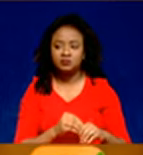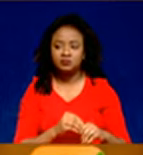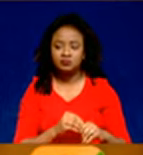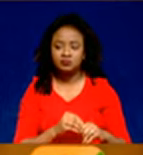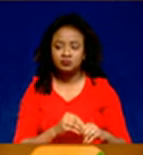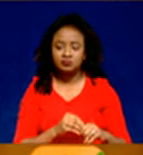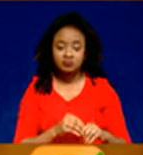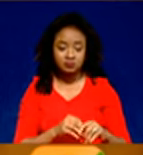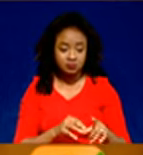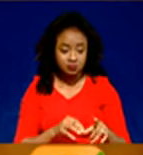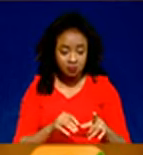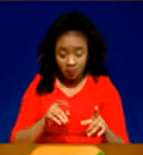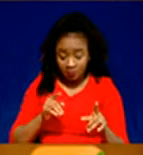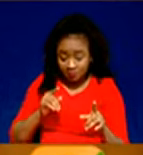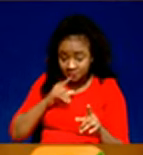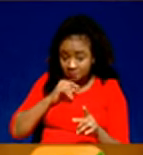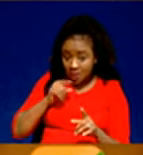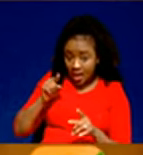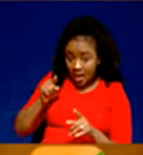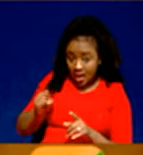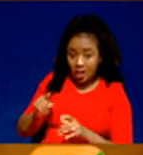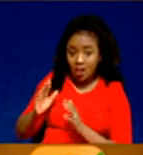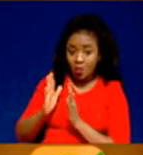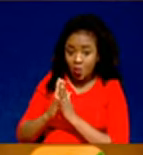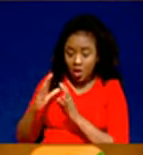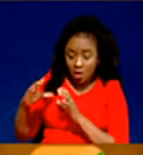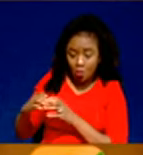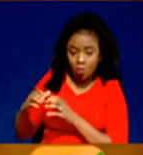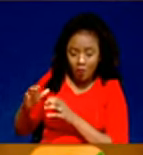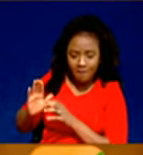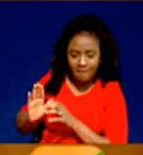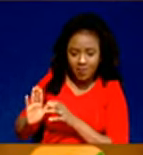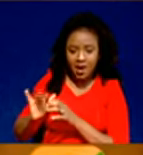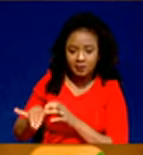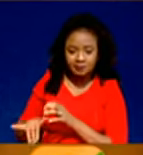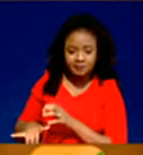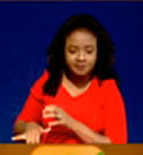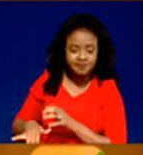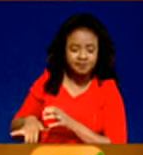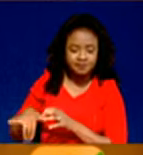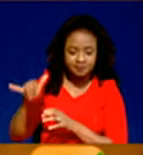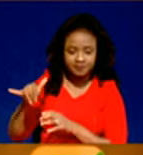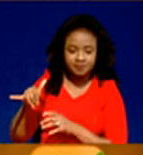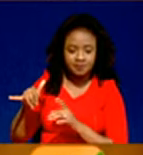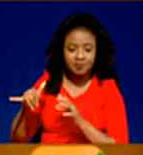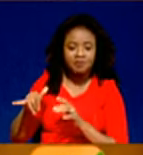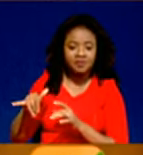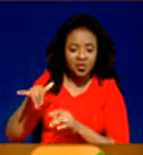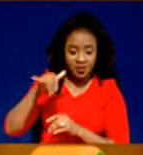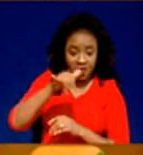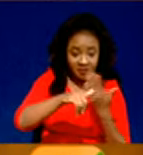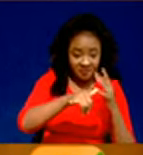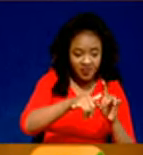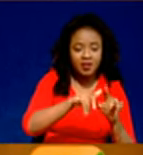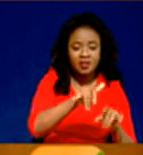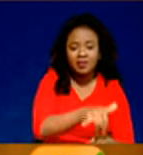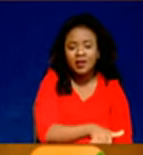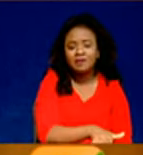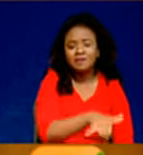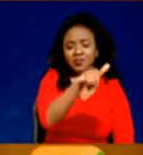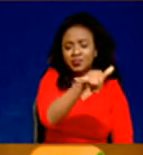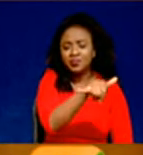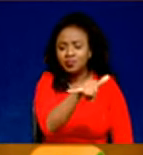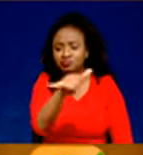The Chief of Defense Forces and his entourage departed from Kainuk to Chesegon in West Pokot